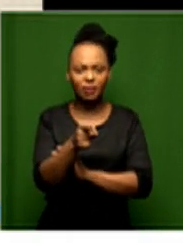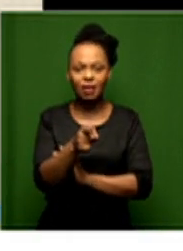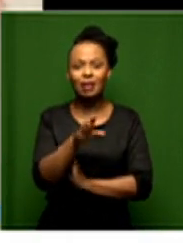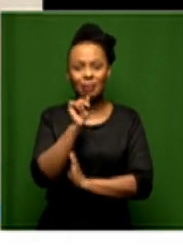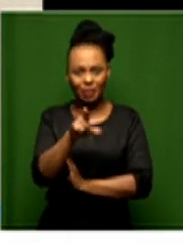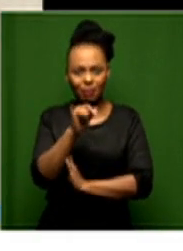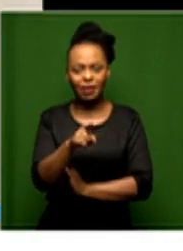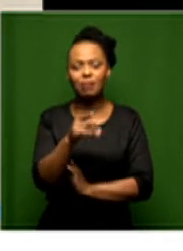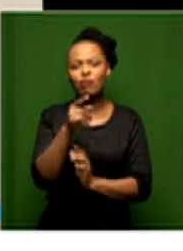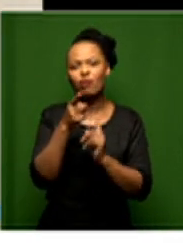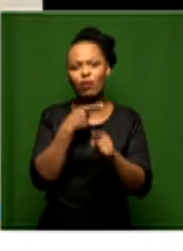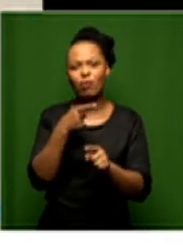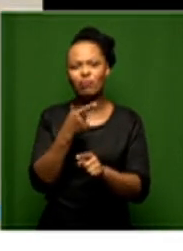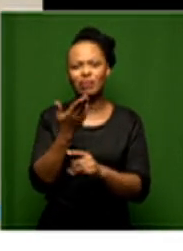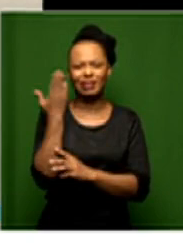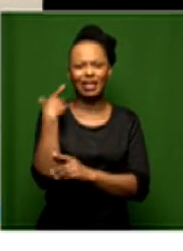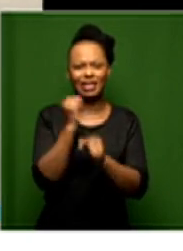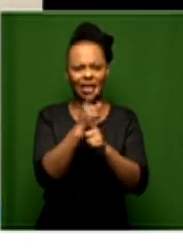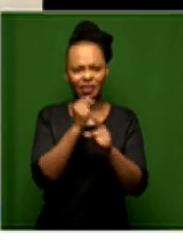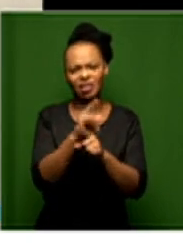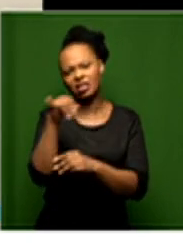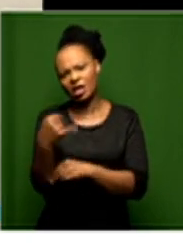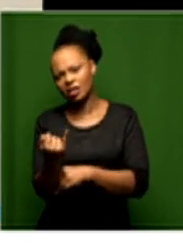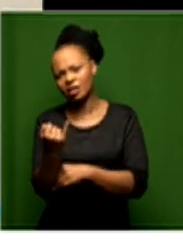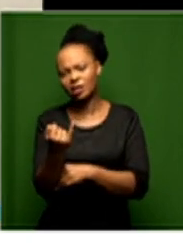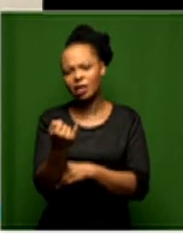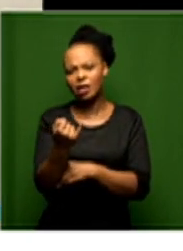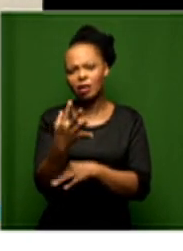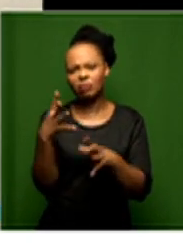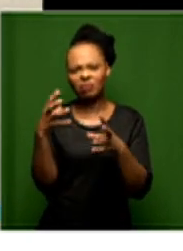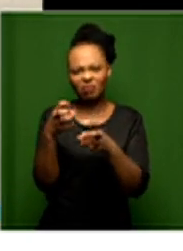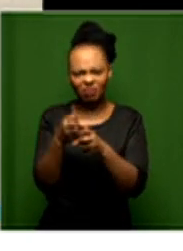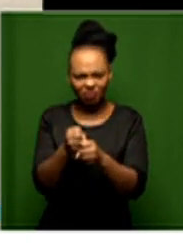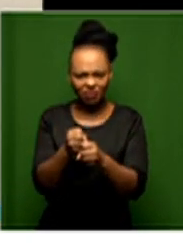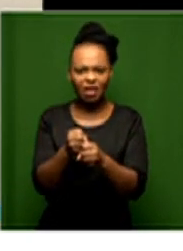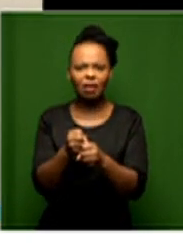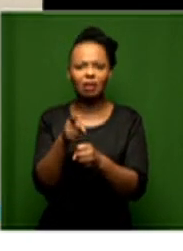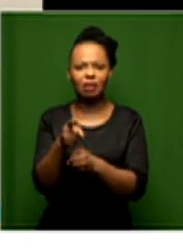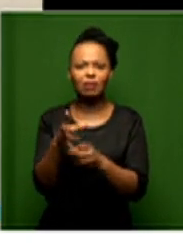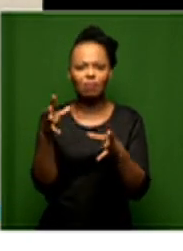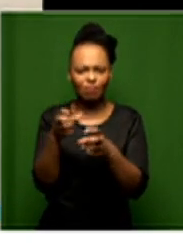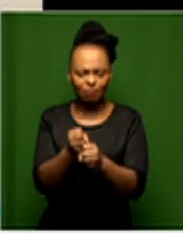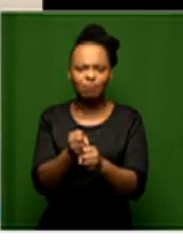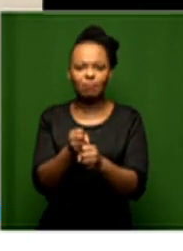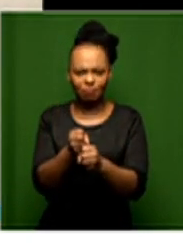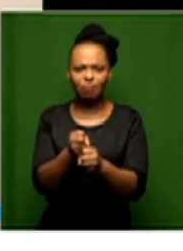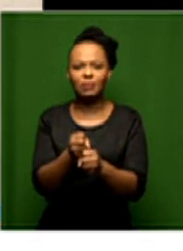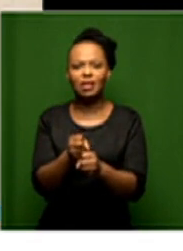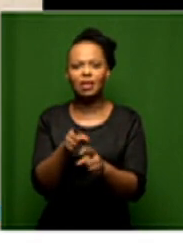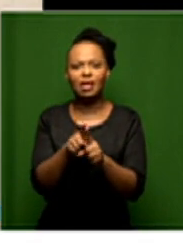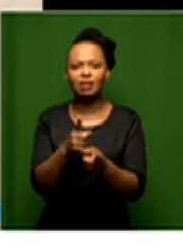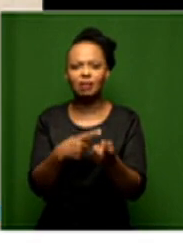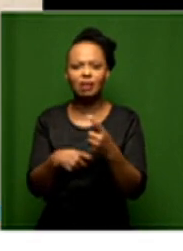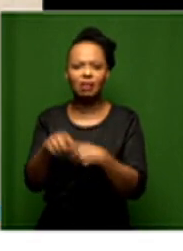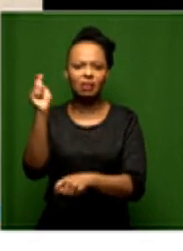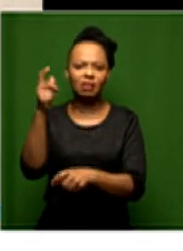It goes from a very large taxi to literally just a square, a cube, that then becomes recycled and is turned into